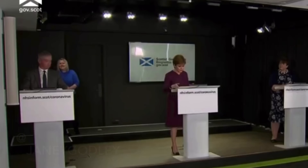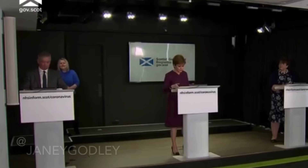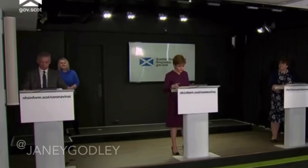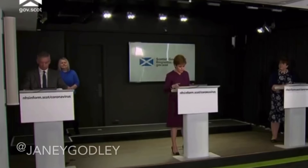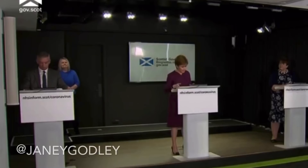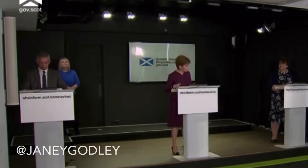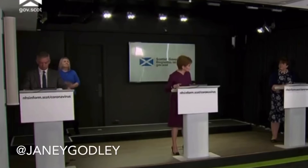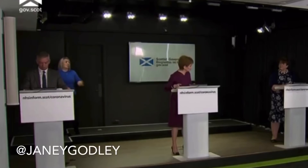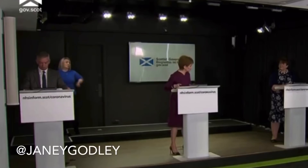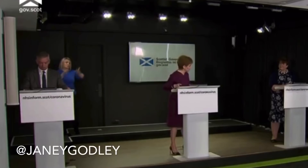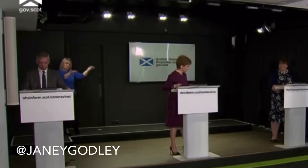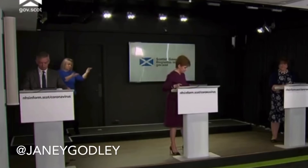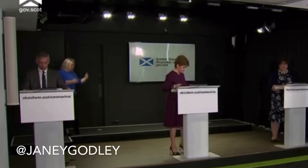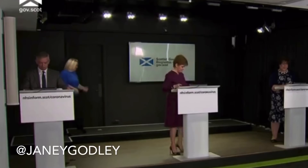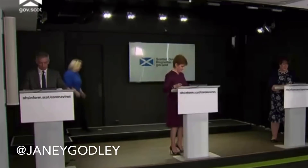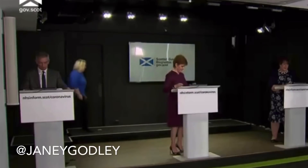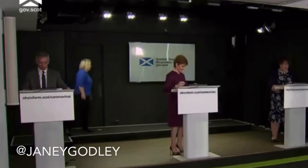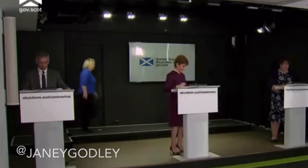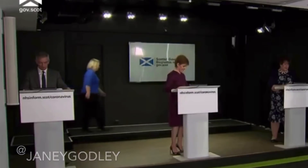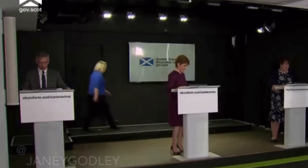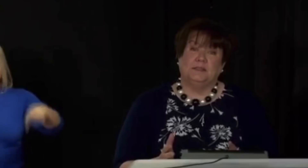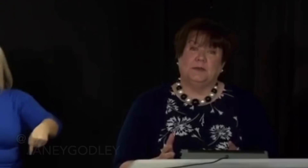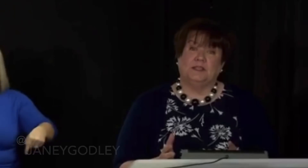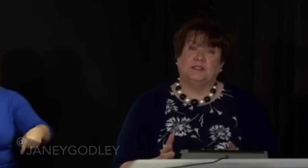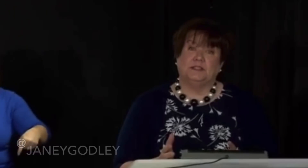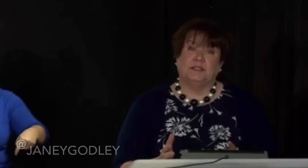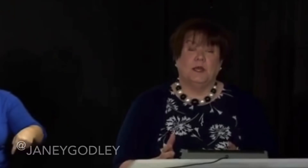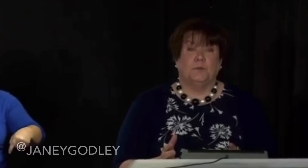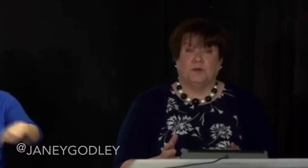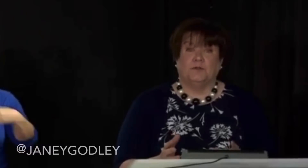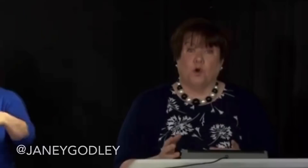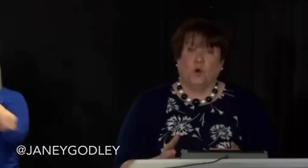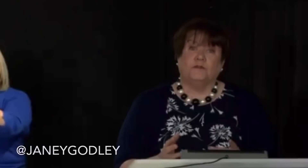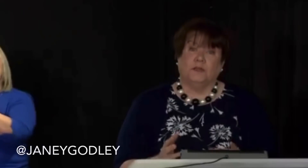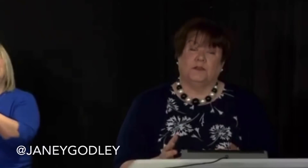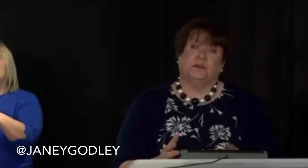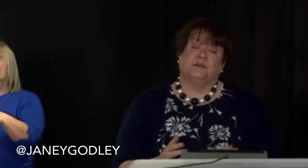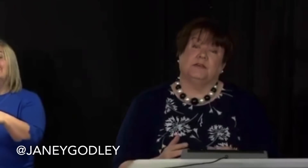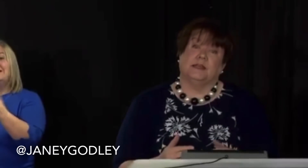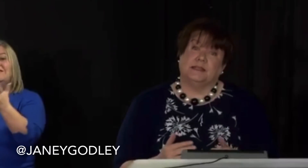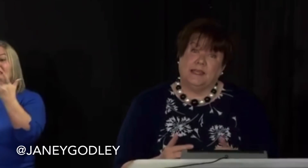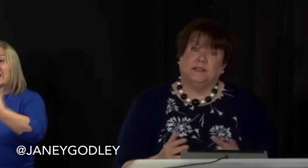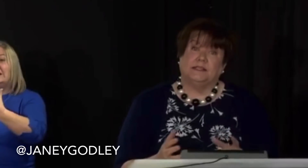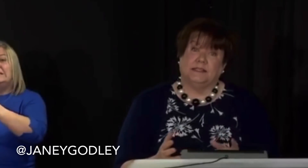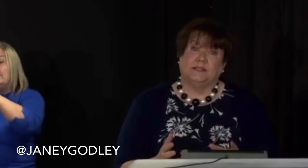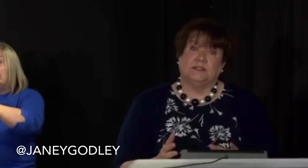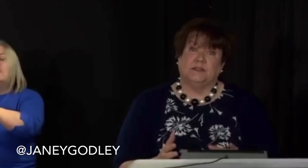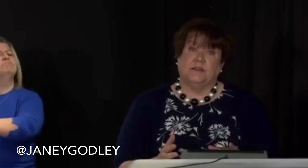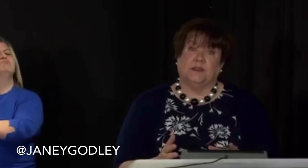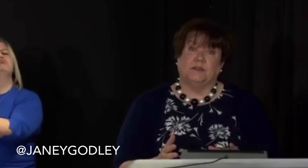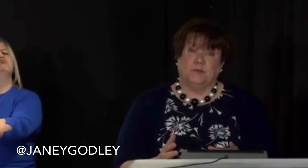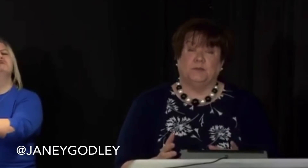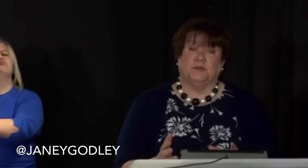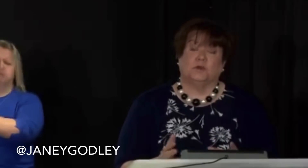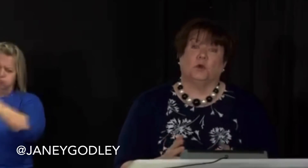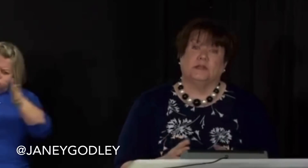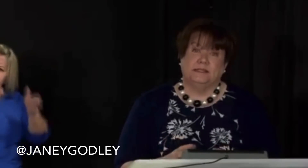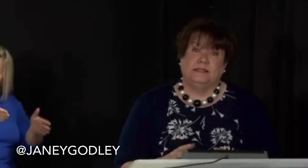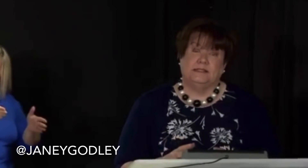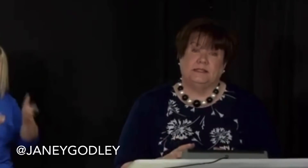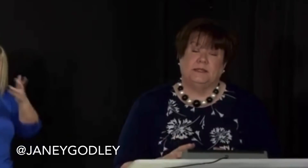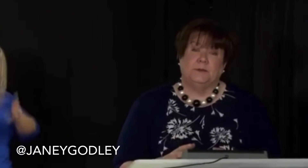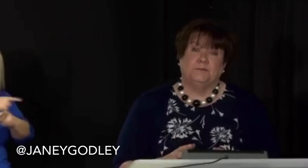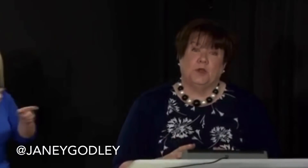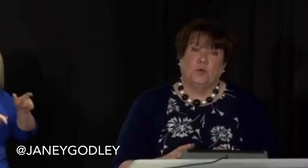been my weekend, Nicola. out of big Isa. What have you been up to, Isa? Well, to be honest with you, Nicola, it's been a bit of a carry-on. The woman next door got a wee bit drunk.